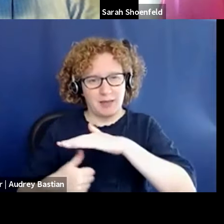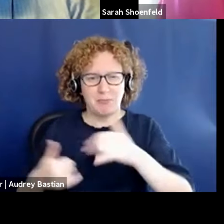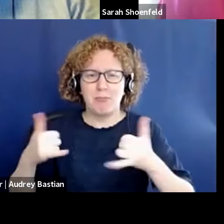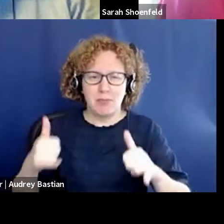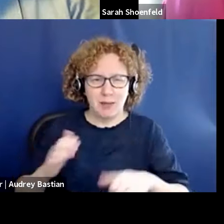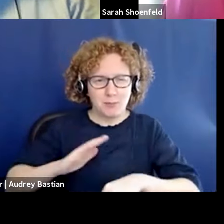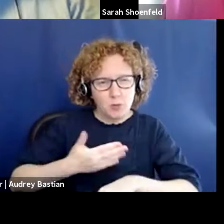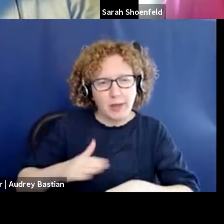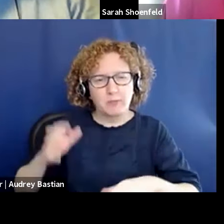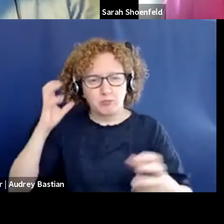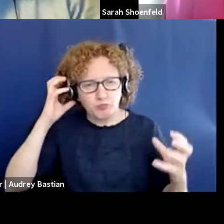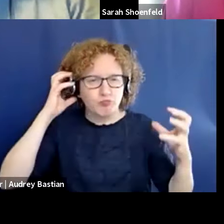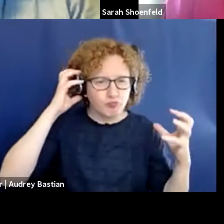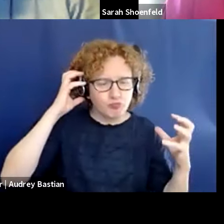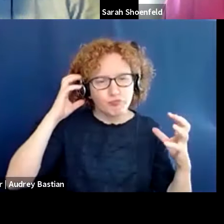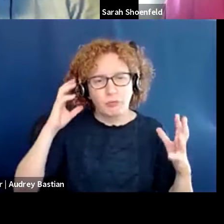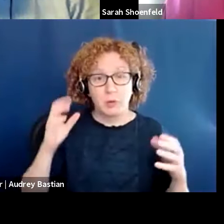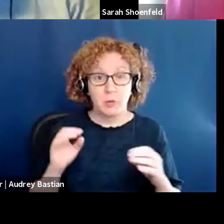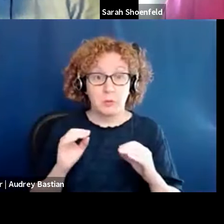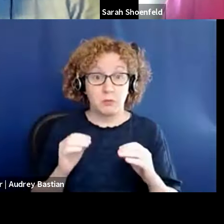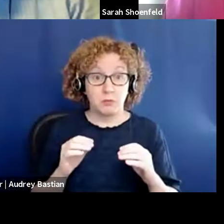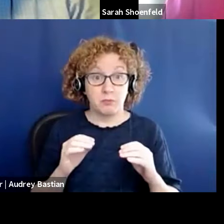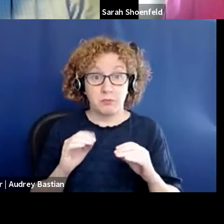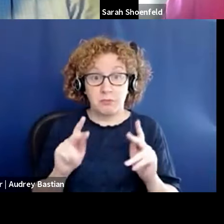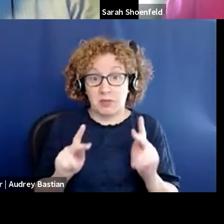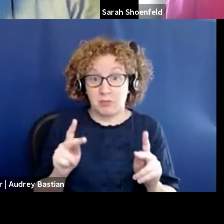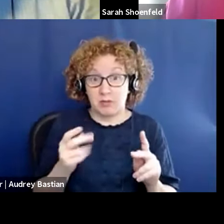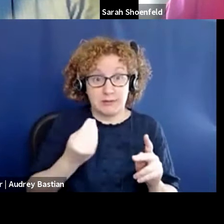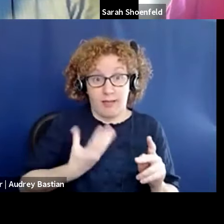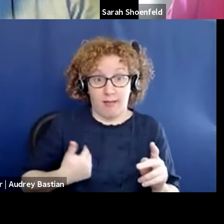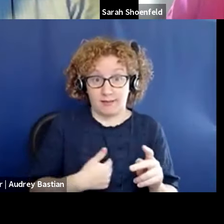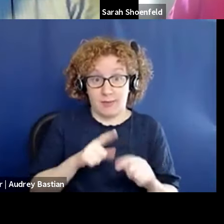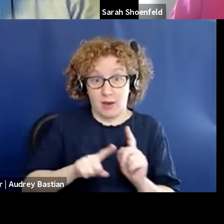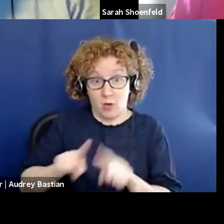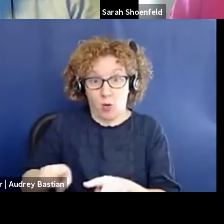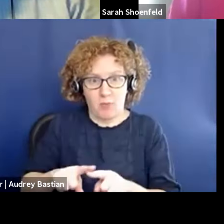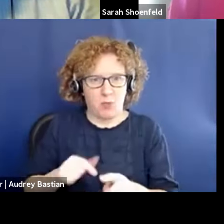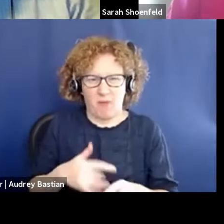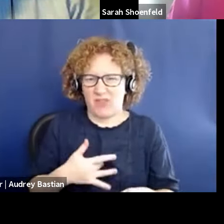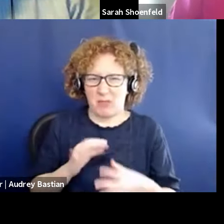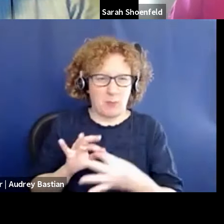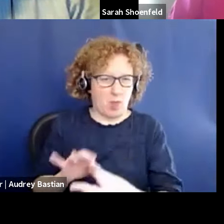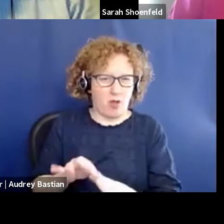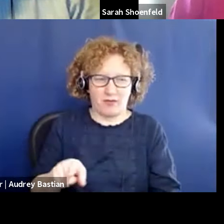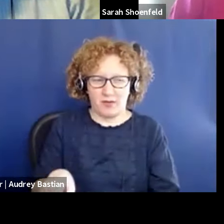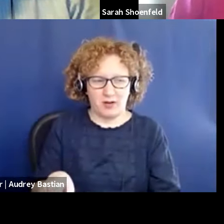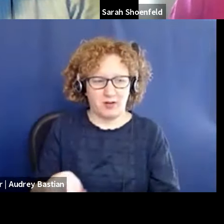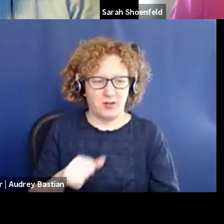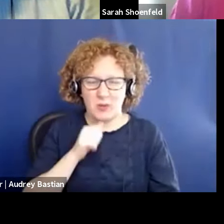stuff. And nobody ever told Black kids we couldn't go there, but we knew we didn't belong there. So we didn't go in there.